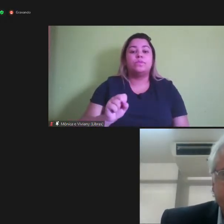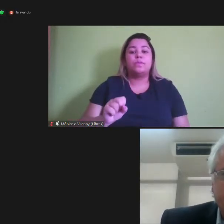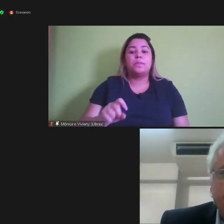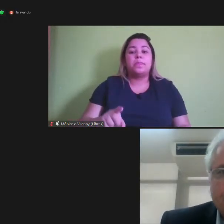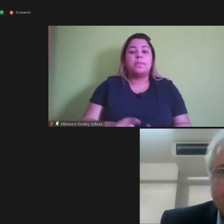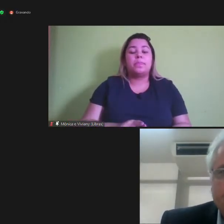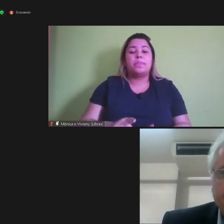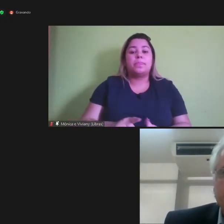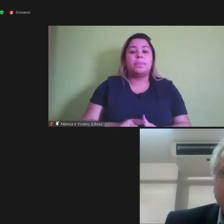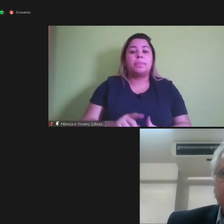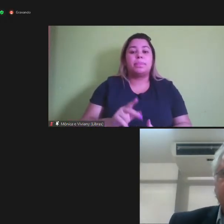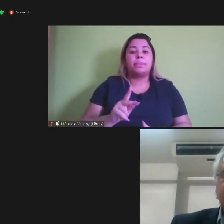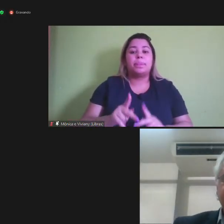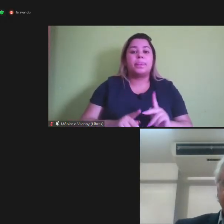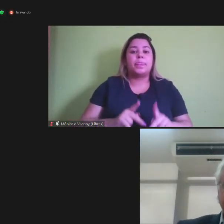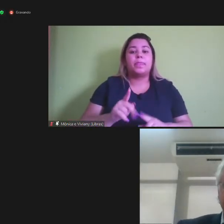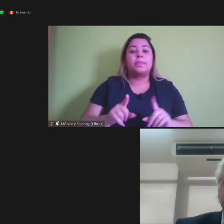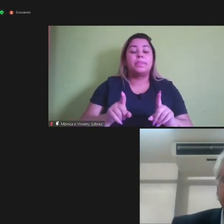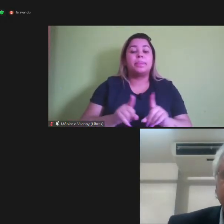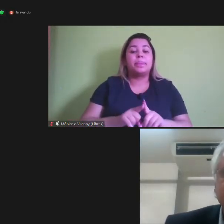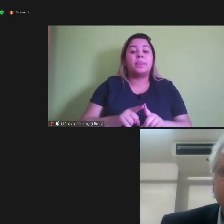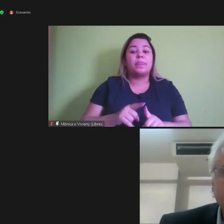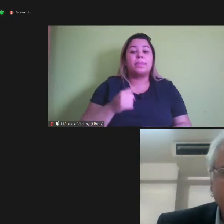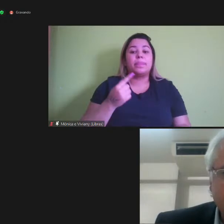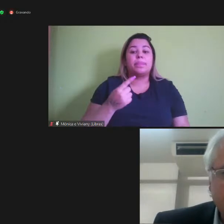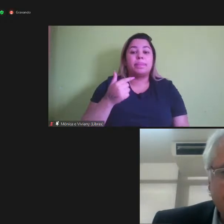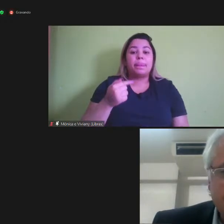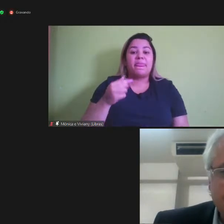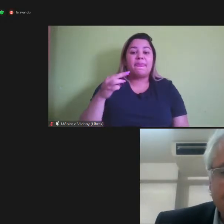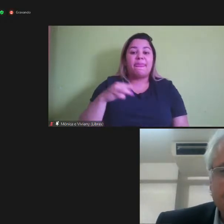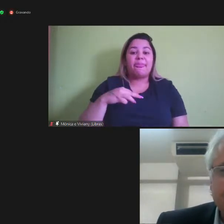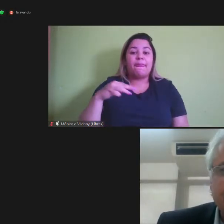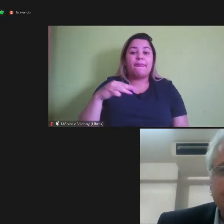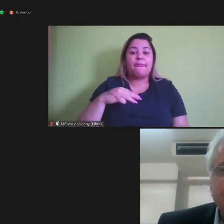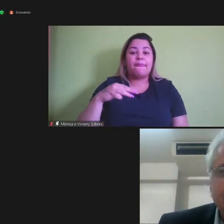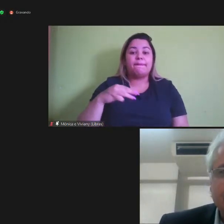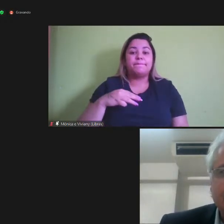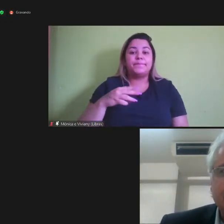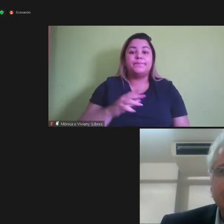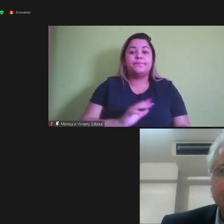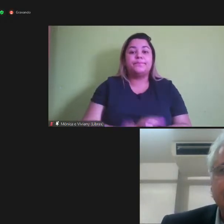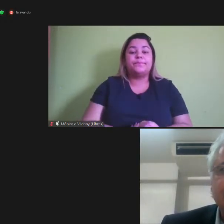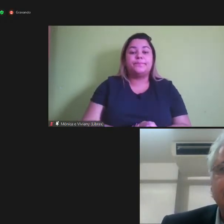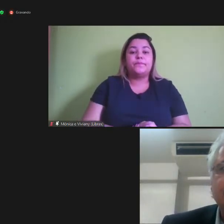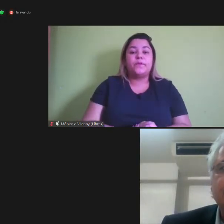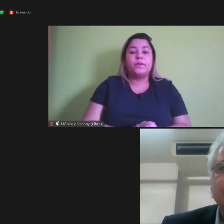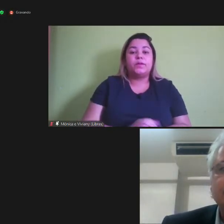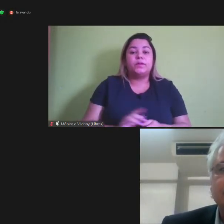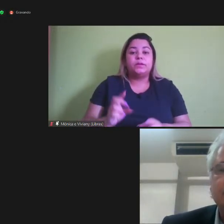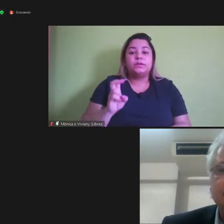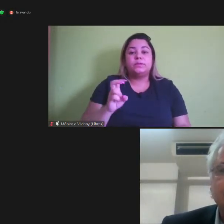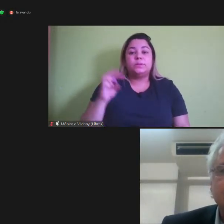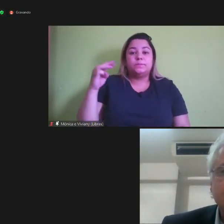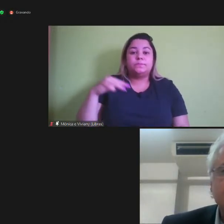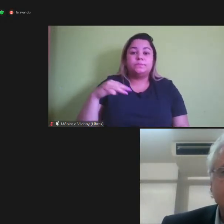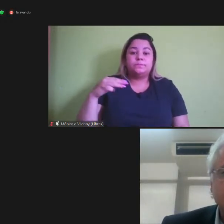at SUS, contemplating popular education. So it's Dr. Elido Bonomo. You have 10 minutes, and then there's only 5